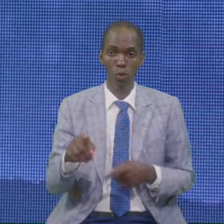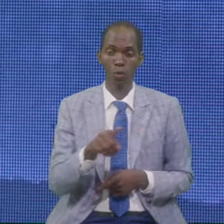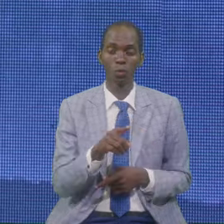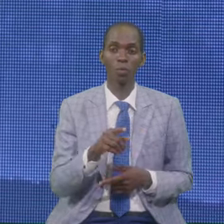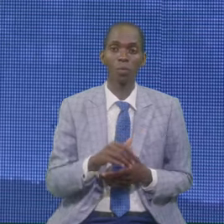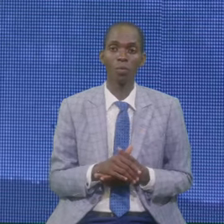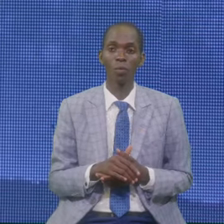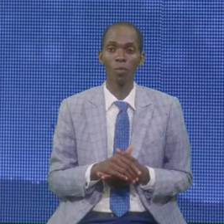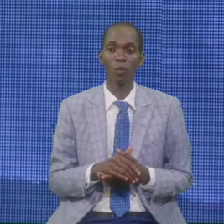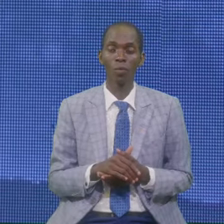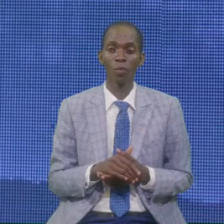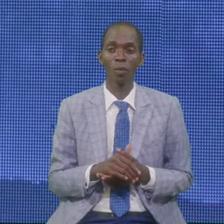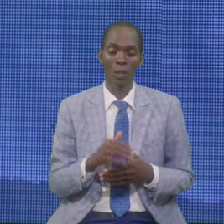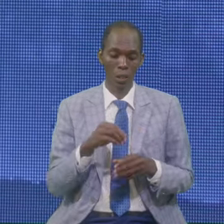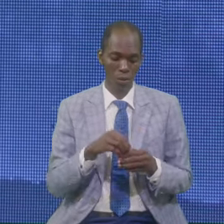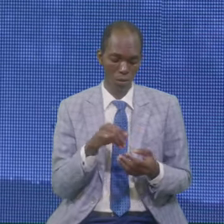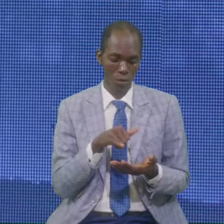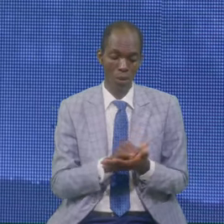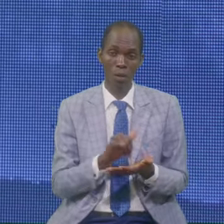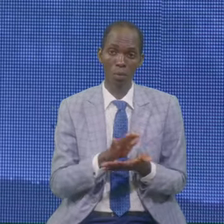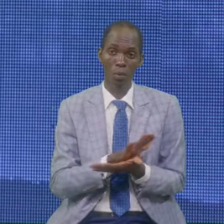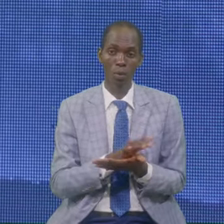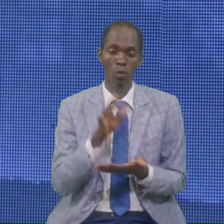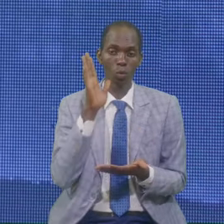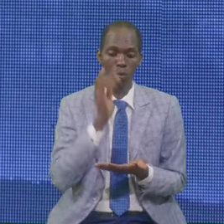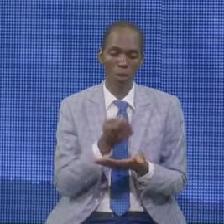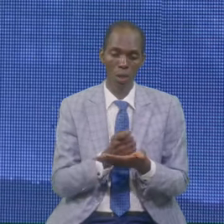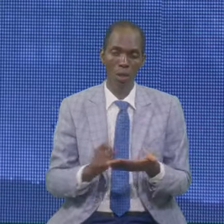Write your address clearly,